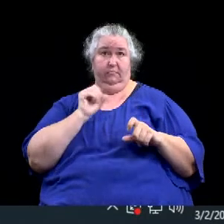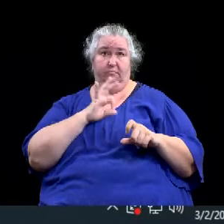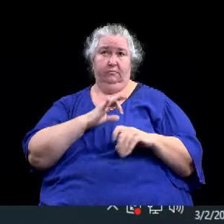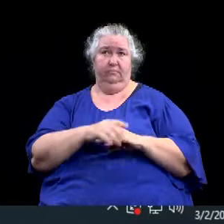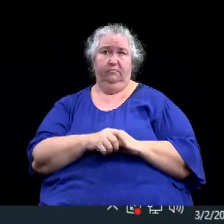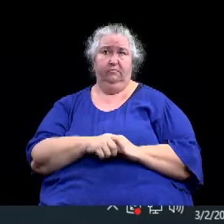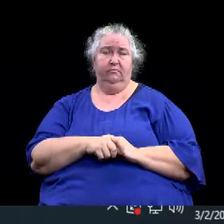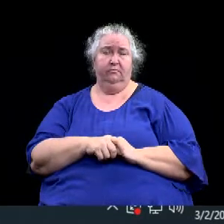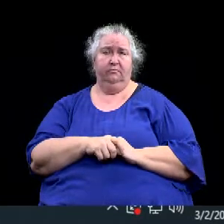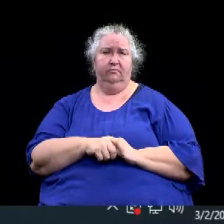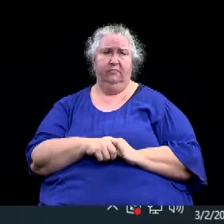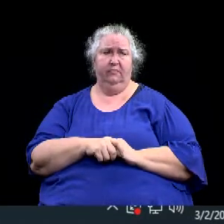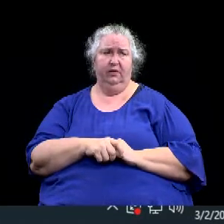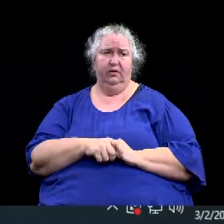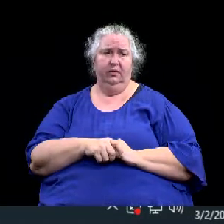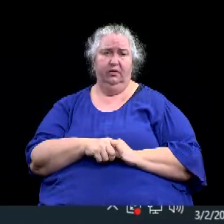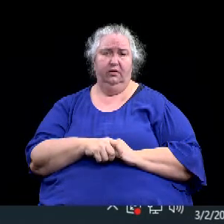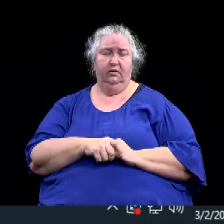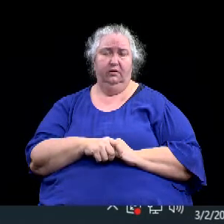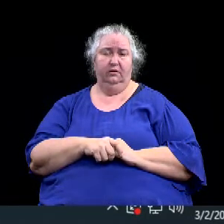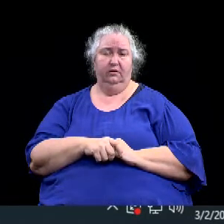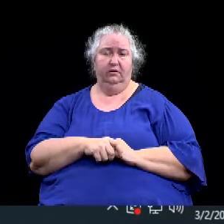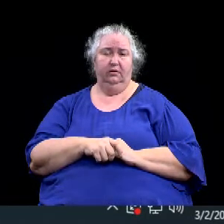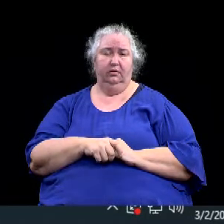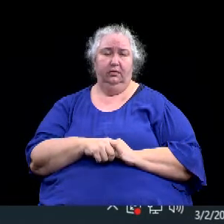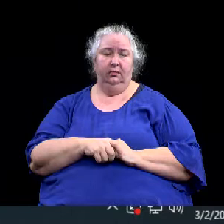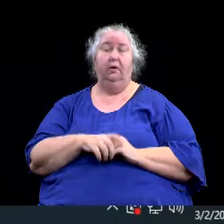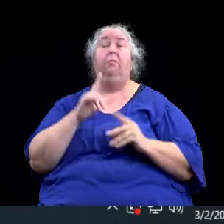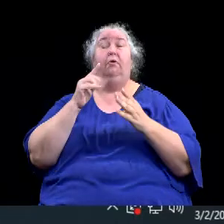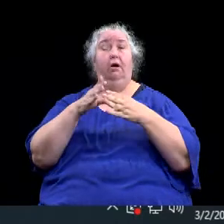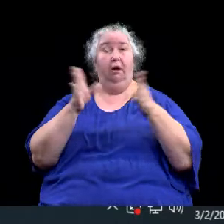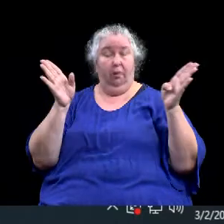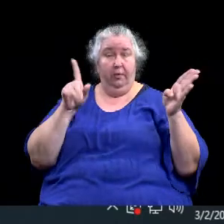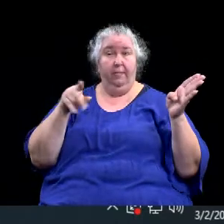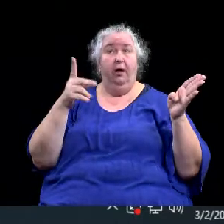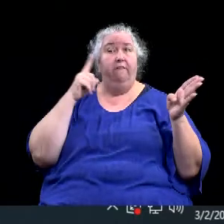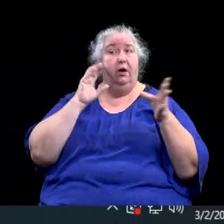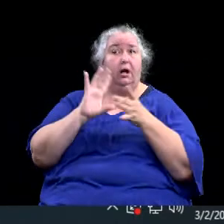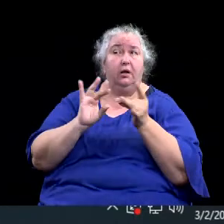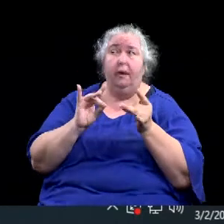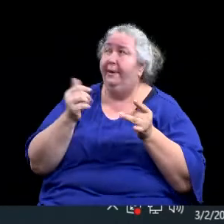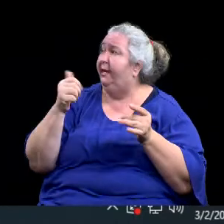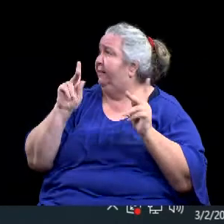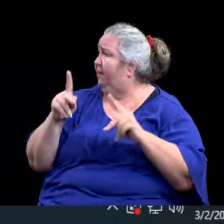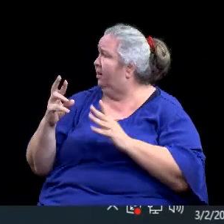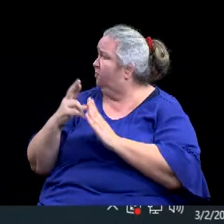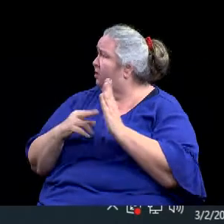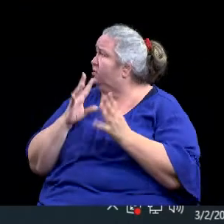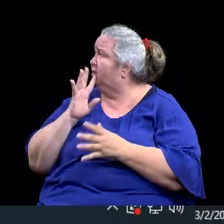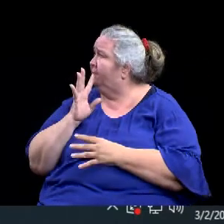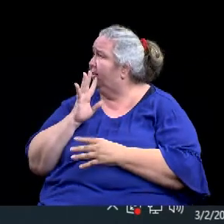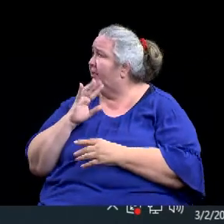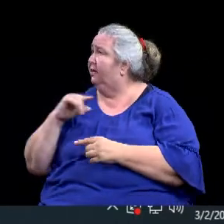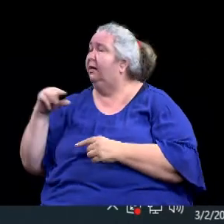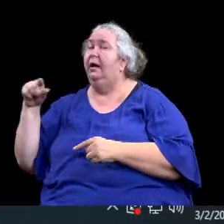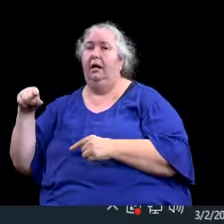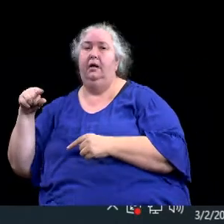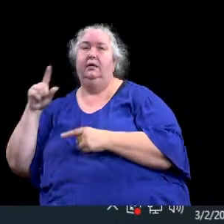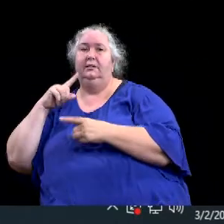We will open public hearing for comments. Did anyone register to speak? Yes, sir. I think Jacob Bell is on the line. Jacob, are you